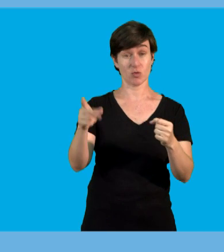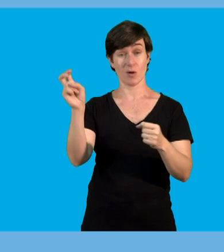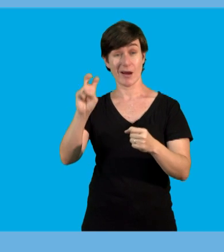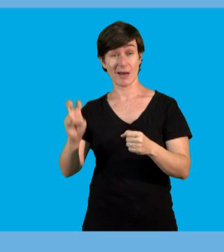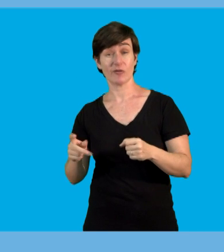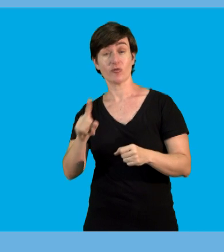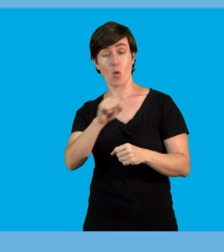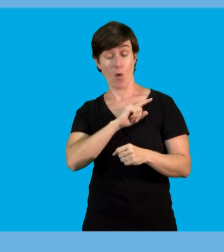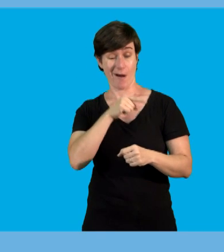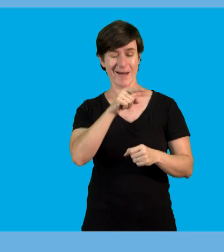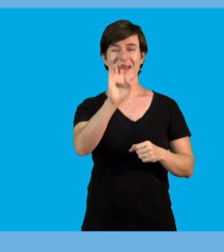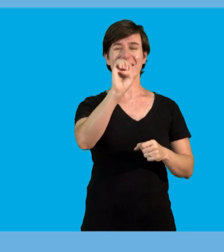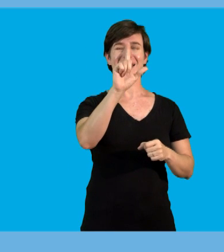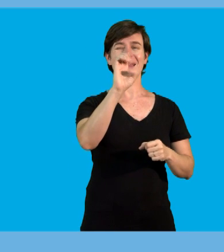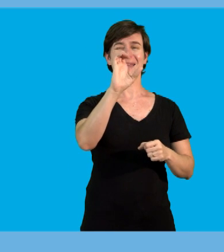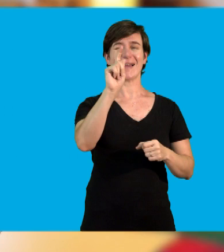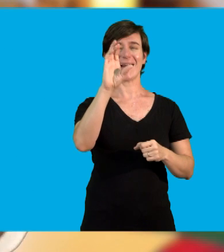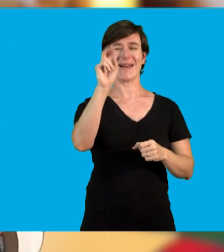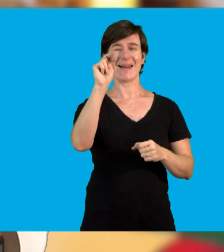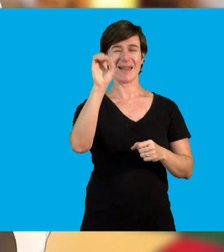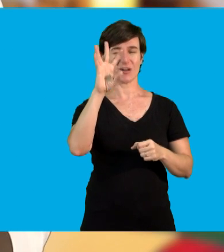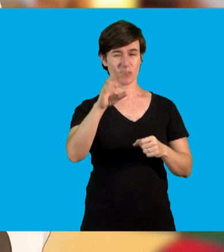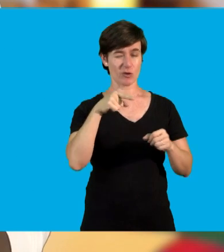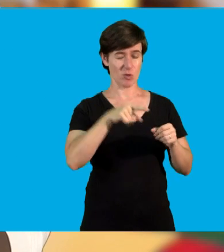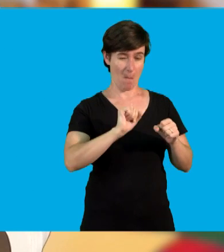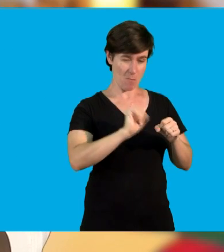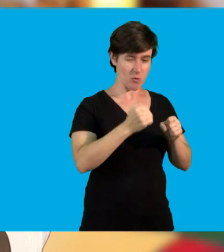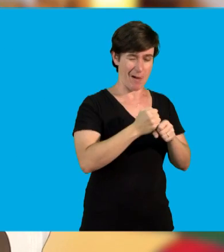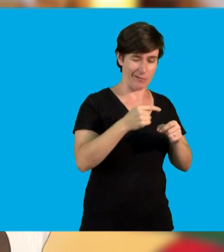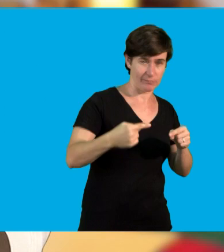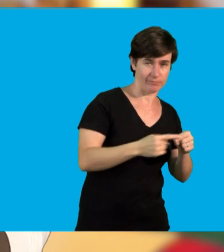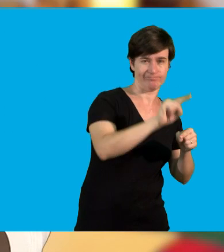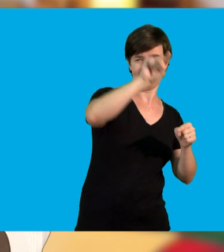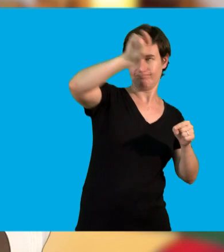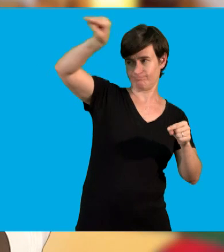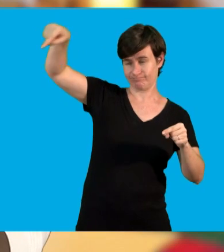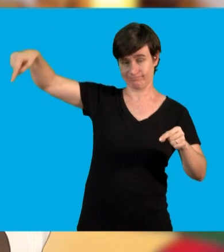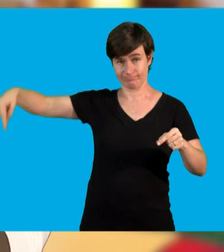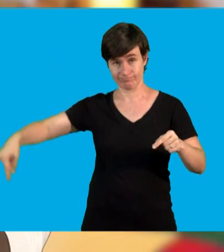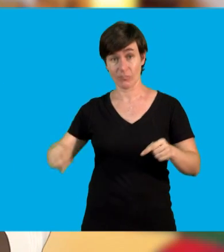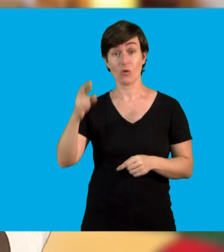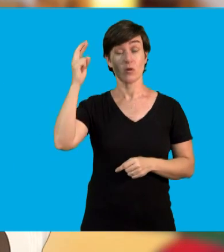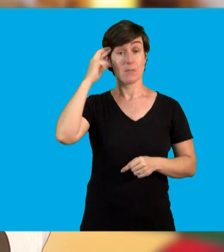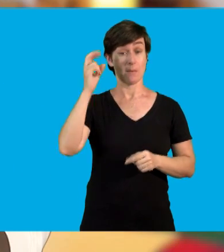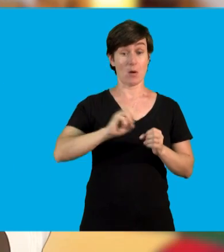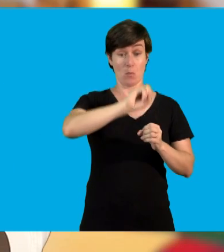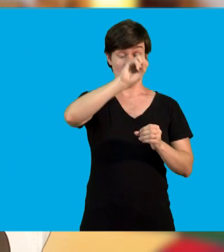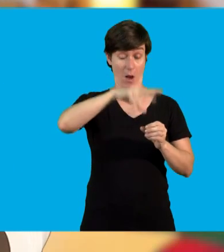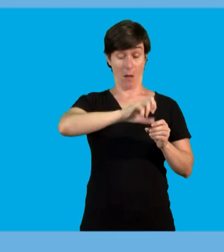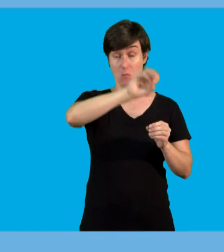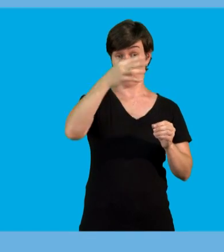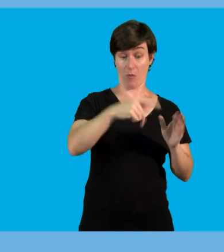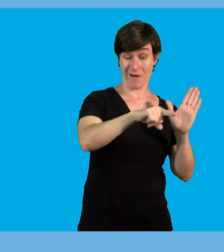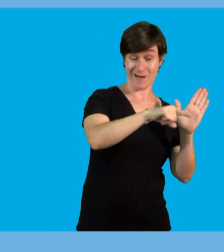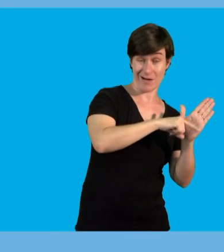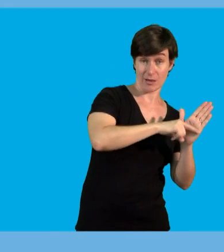electrons from one terminal to the other terminal. Now remember, as the electrons are moving from the negative terminal, flowing through the